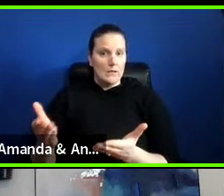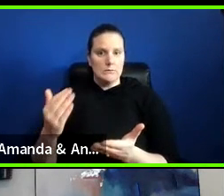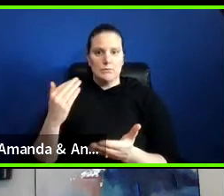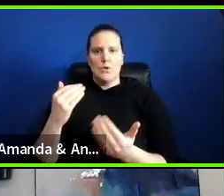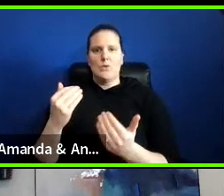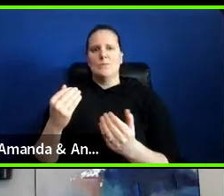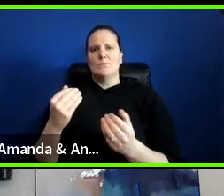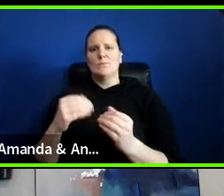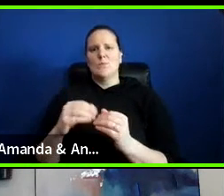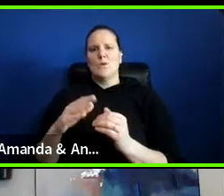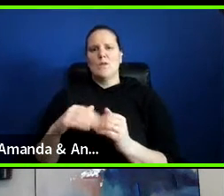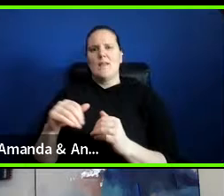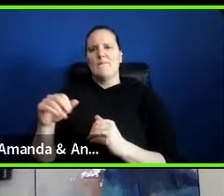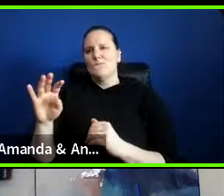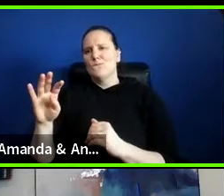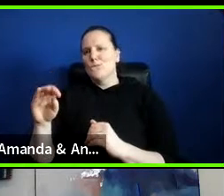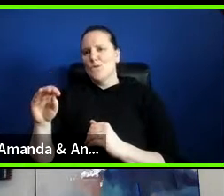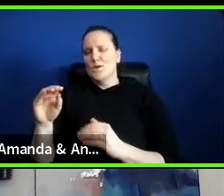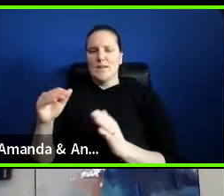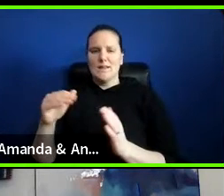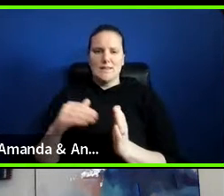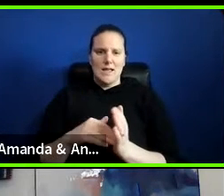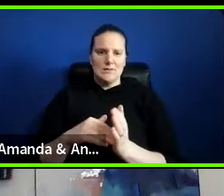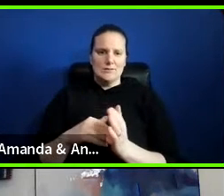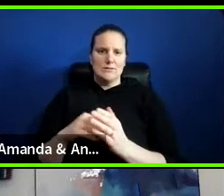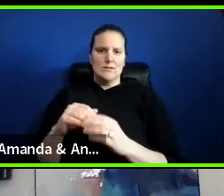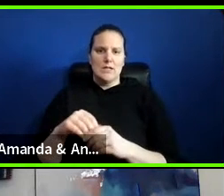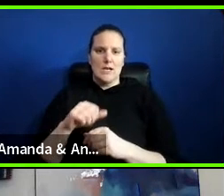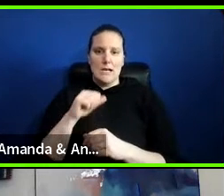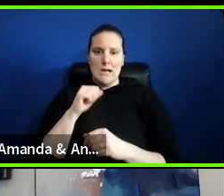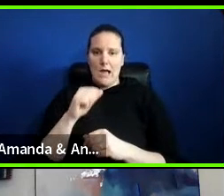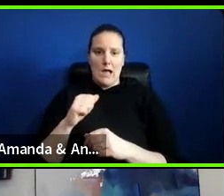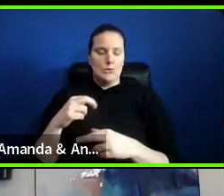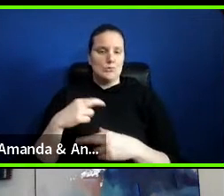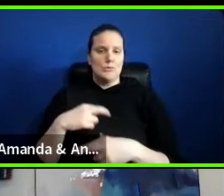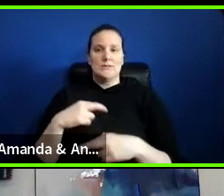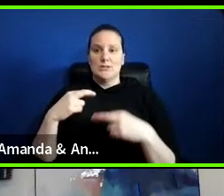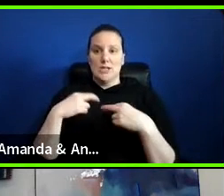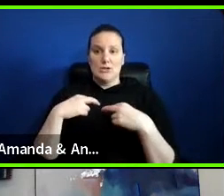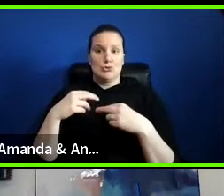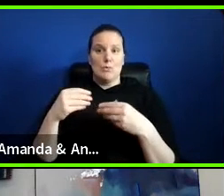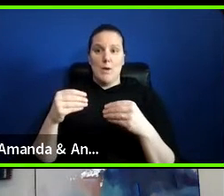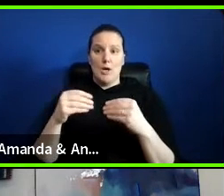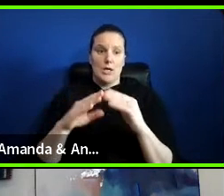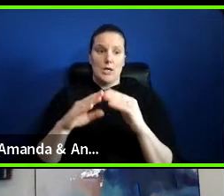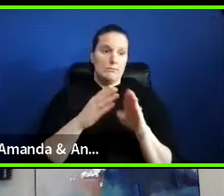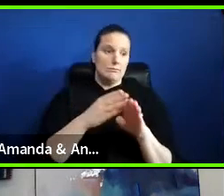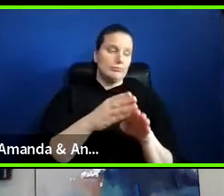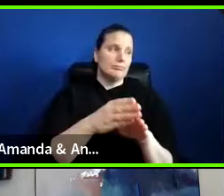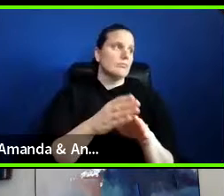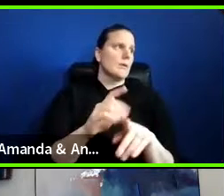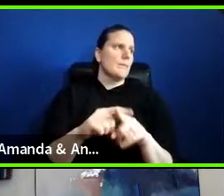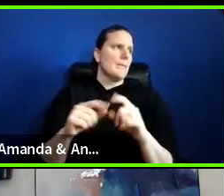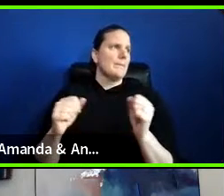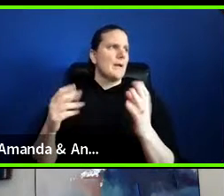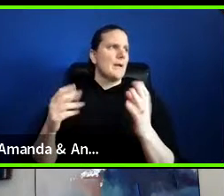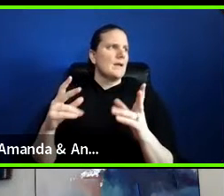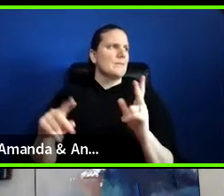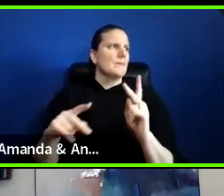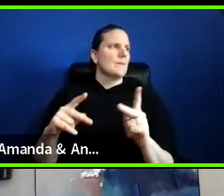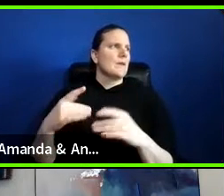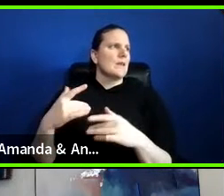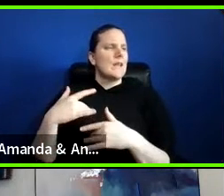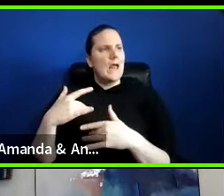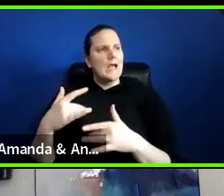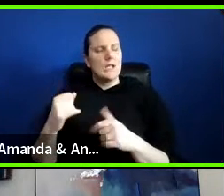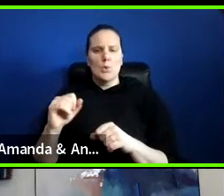over 40,000 in the non-residential market. But a lot of those people are most likely